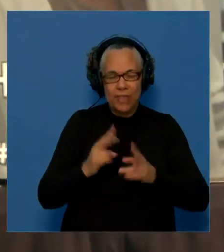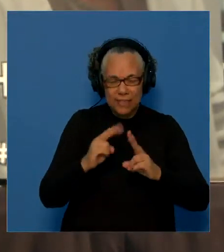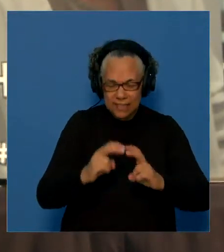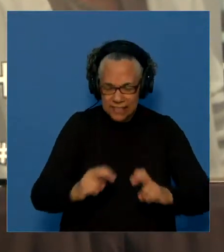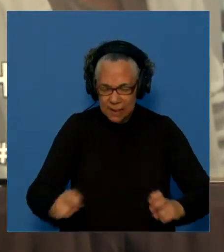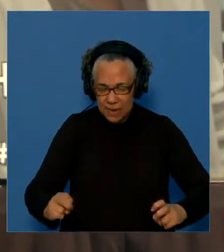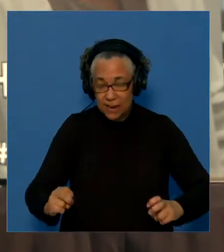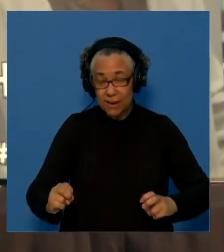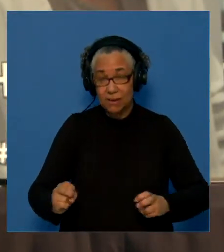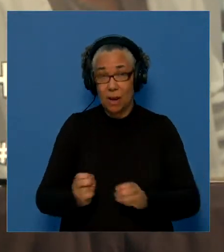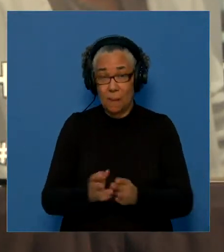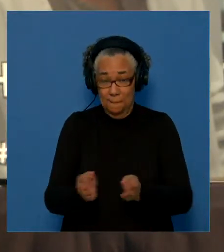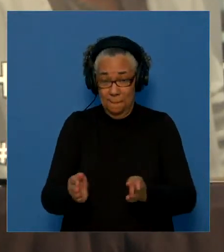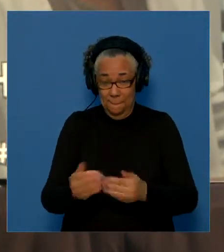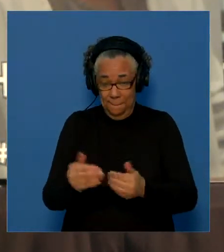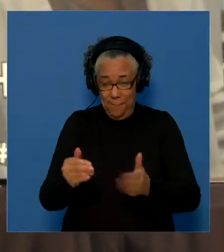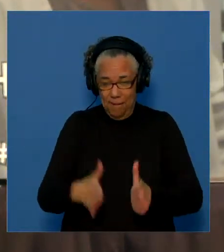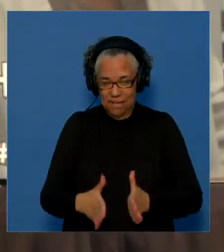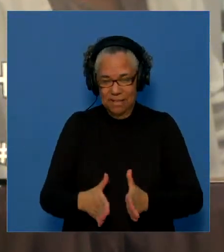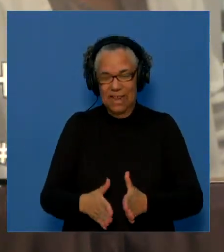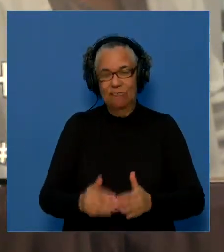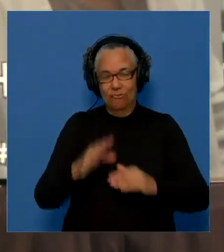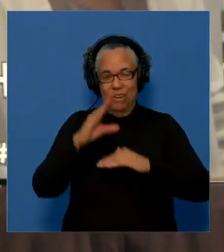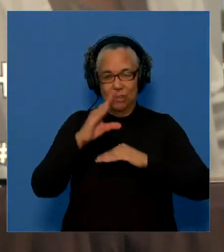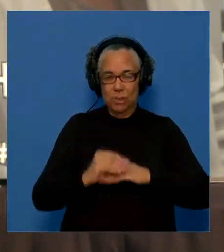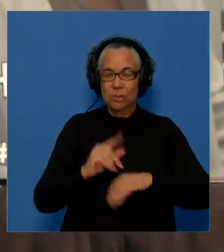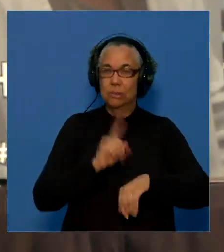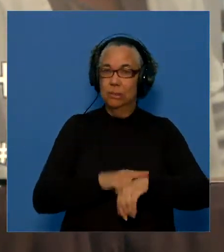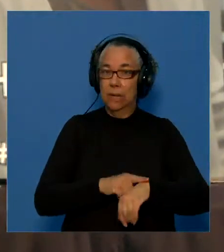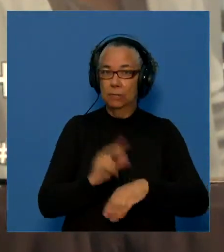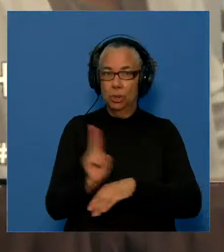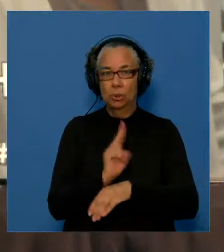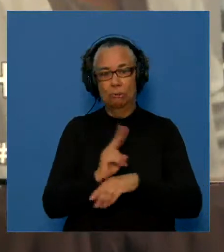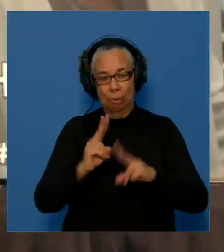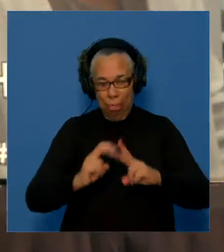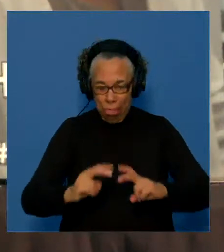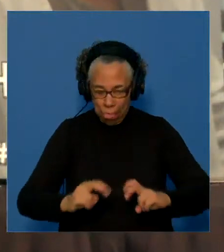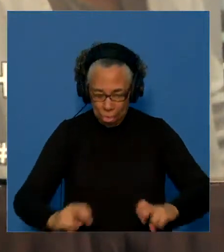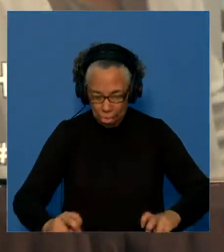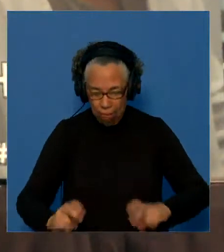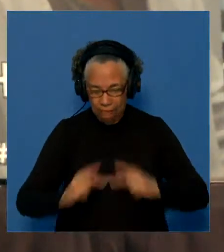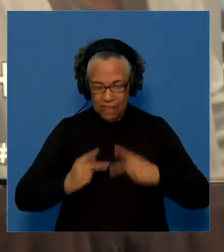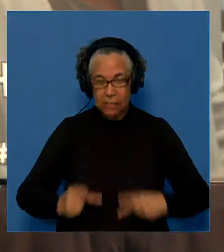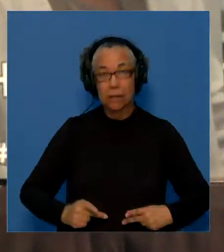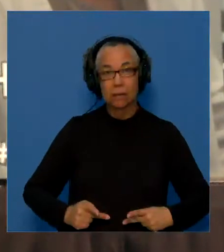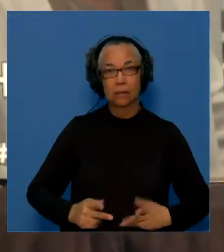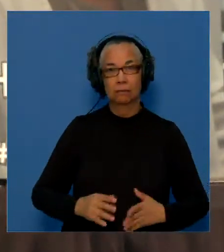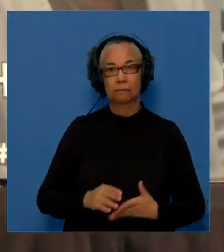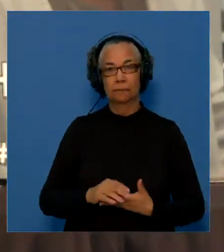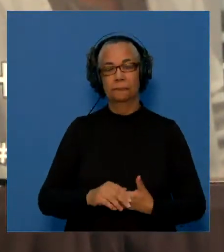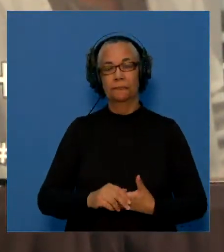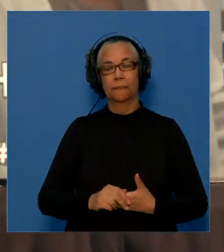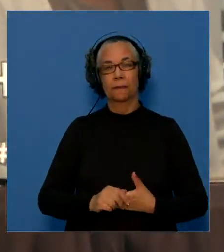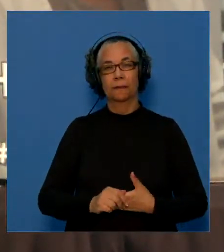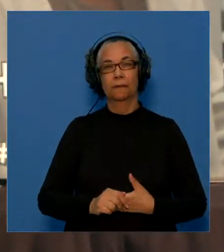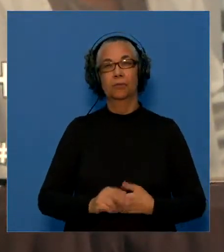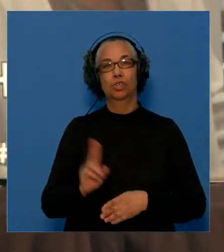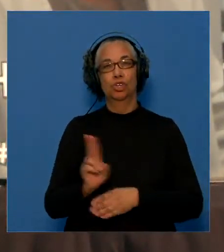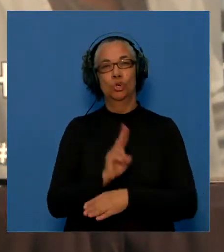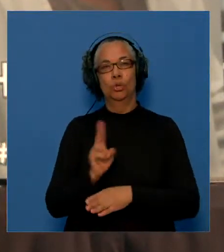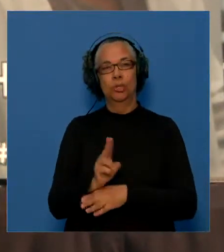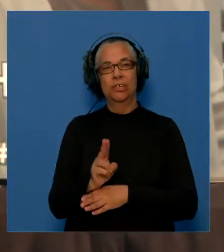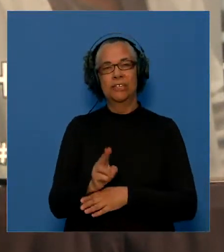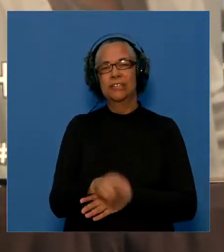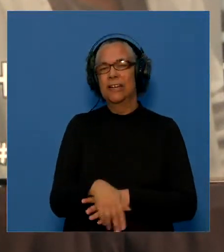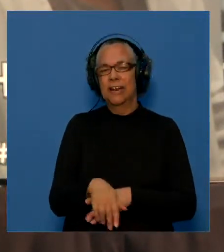thereby reducing the time spent on physical inspections, taken steps to expedite the clearance of sensitive